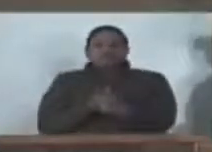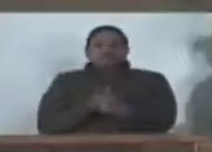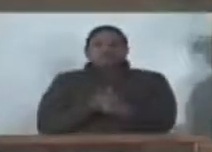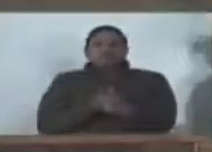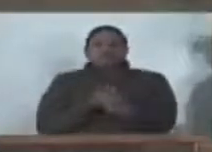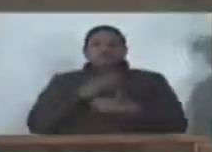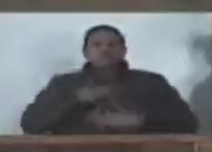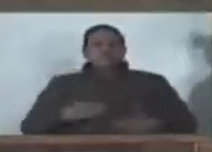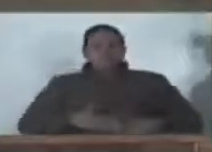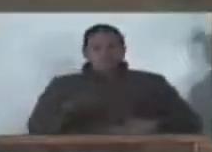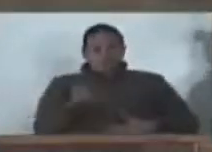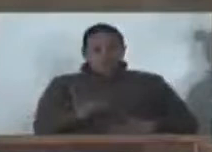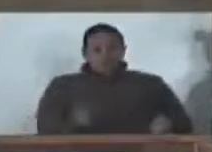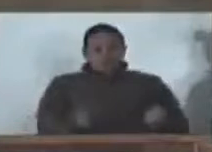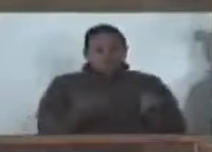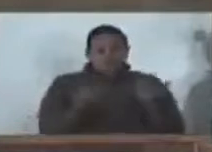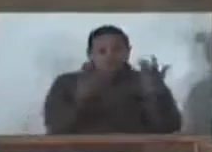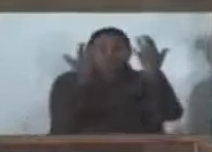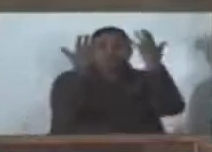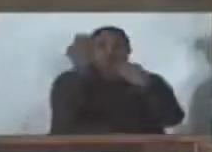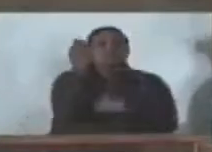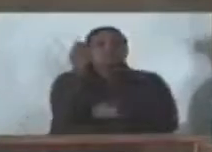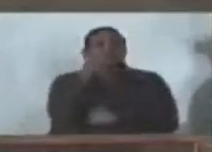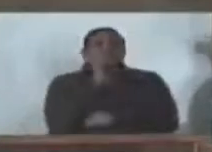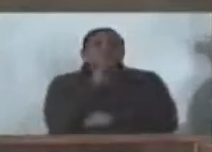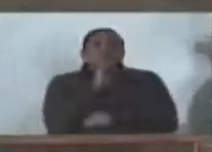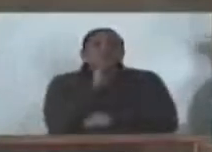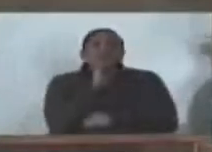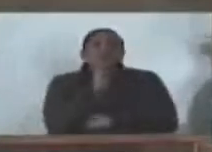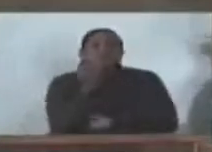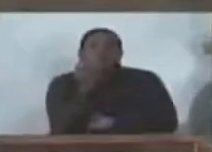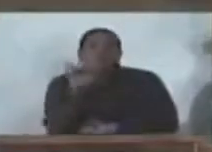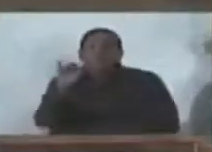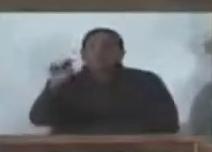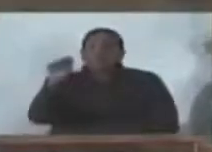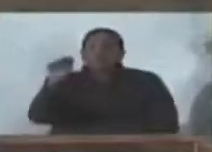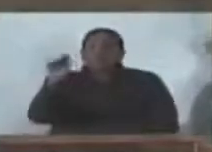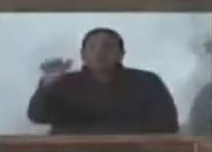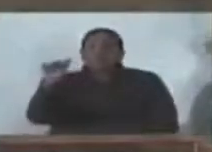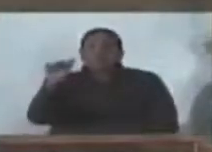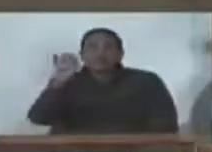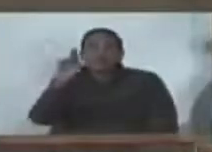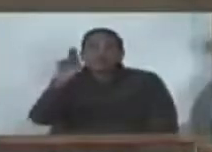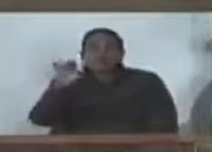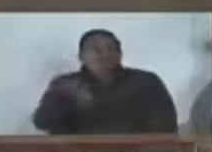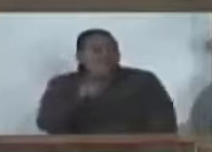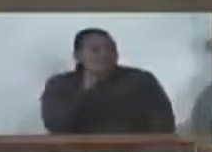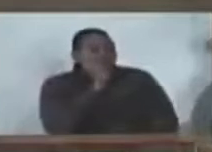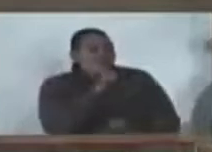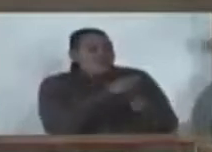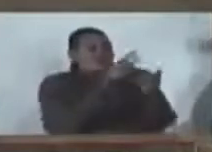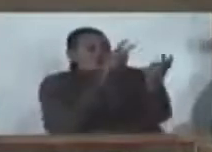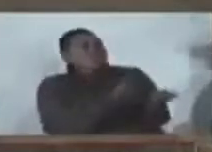burnt body of 14-year-old Yatana Francis was found by residents in an open lot